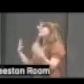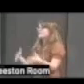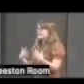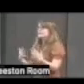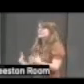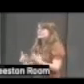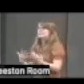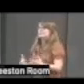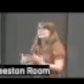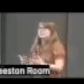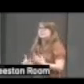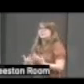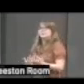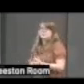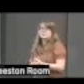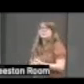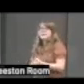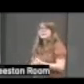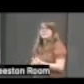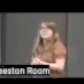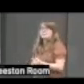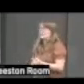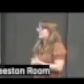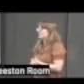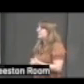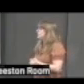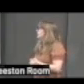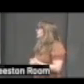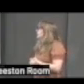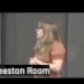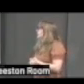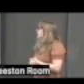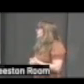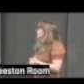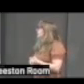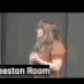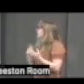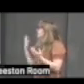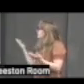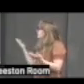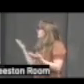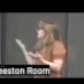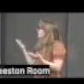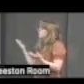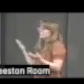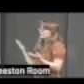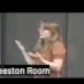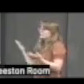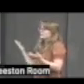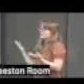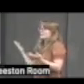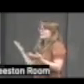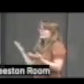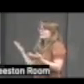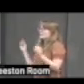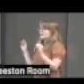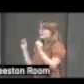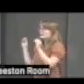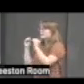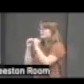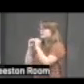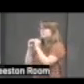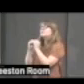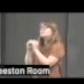gotta manage them for the genetics of the population. So we were really breeding pairs based